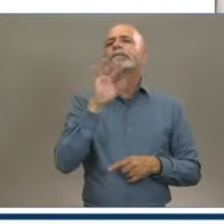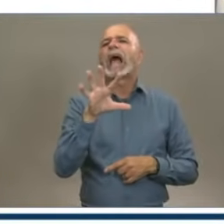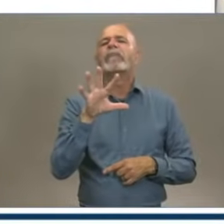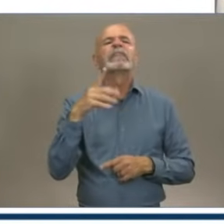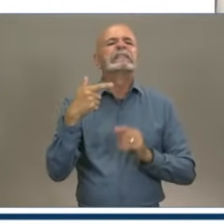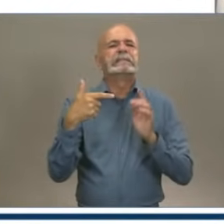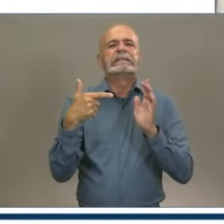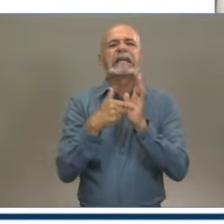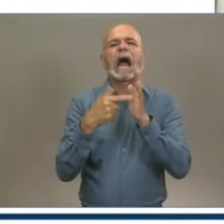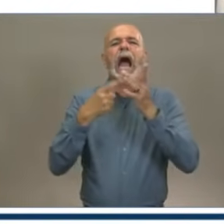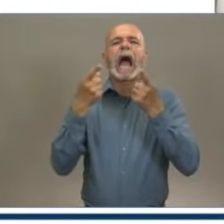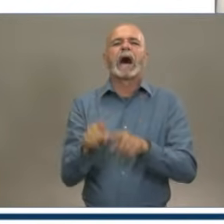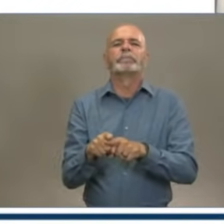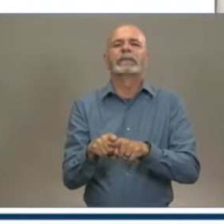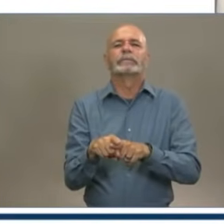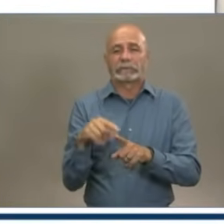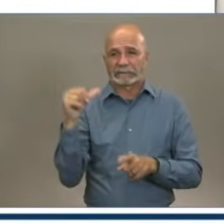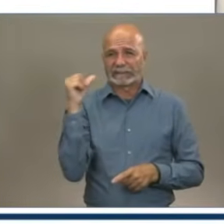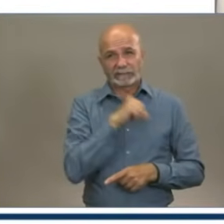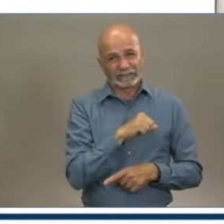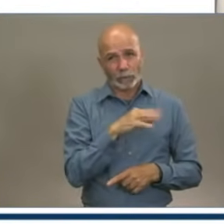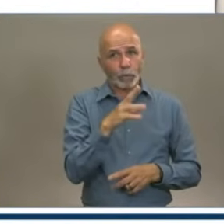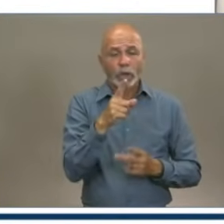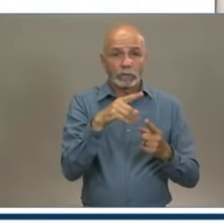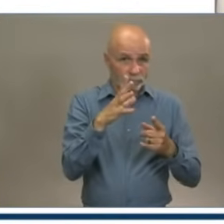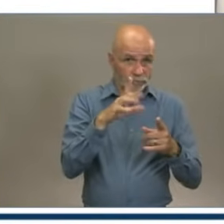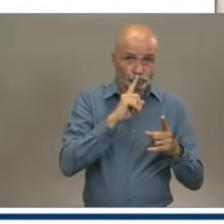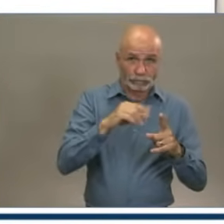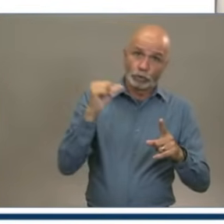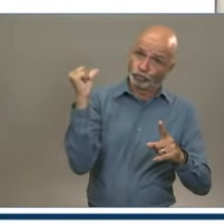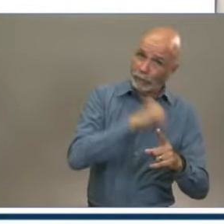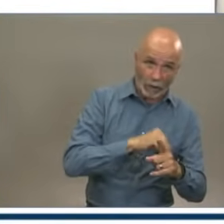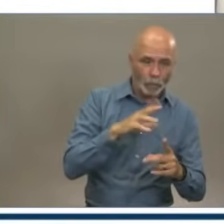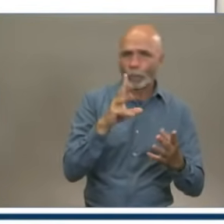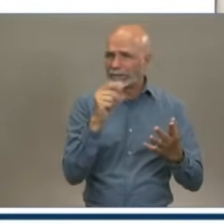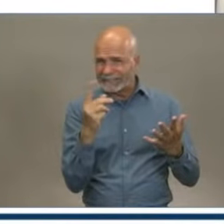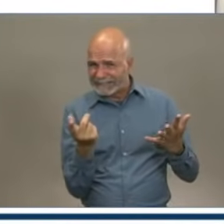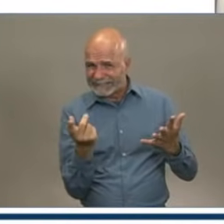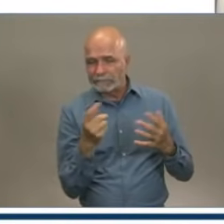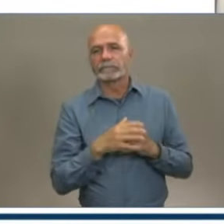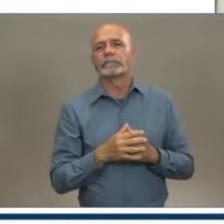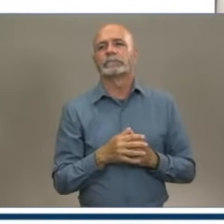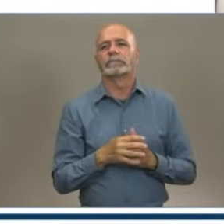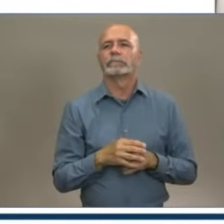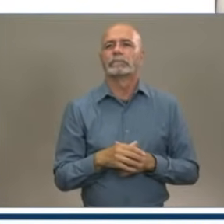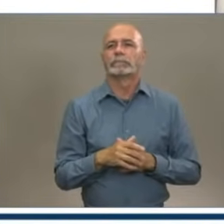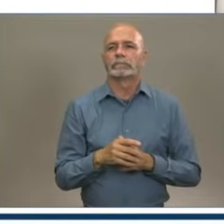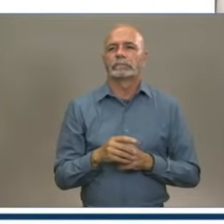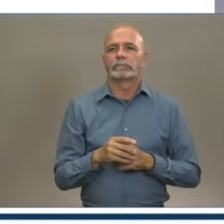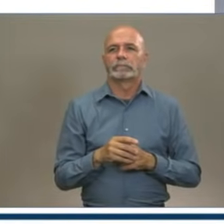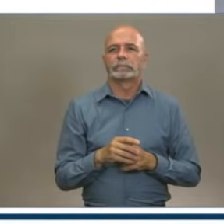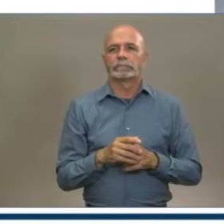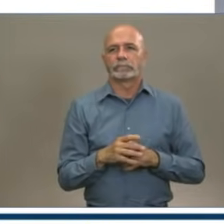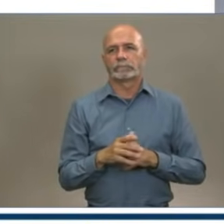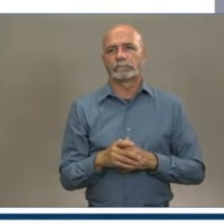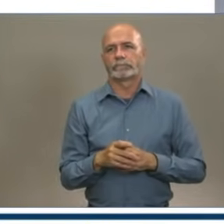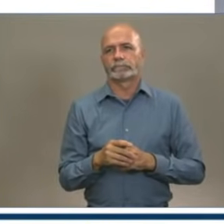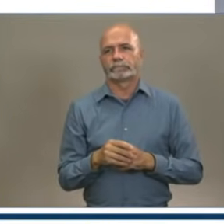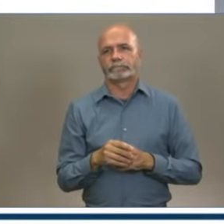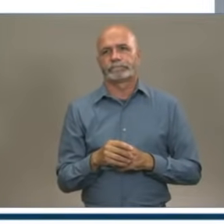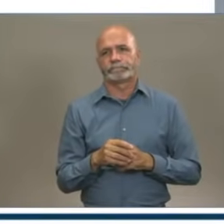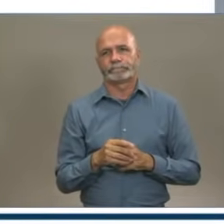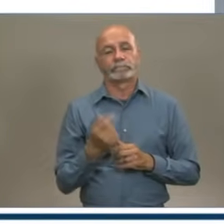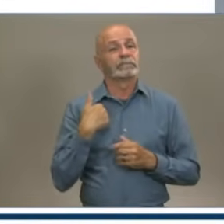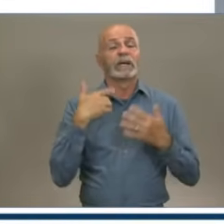whether you were drunk. Why can't you answer that question directly? So I laid out the facts of both incidents